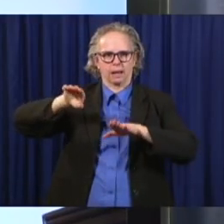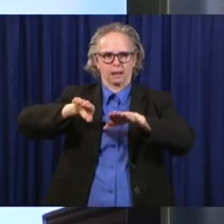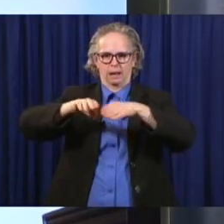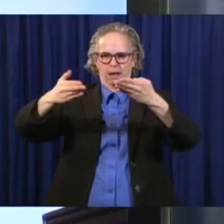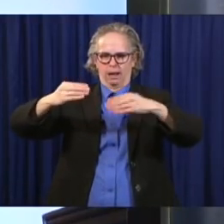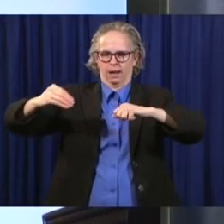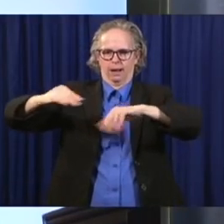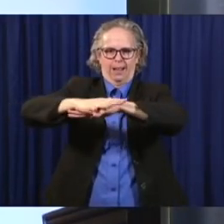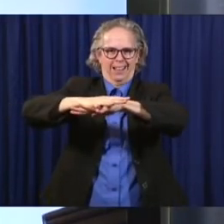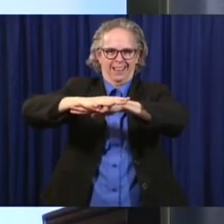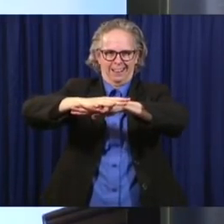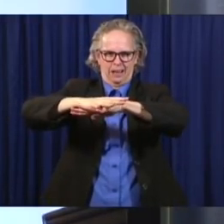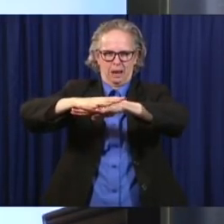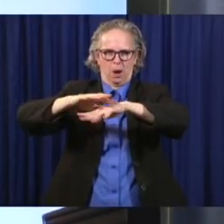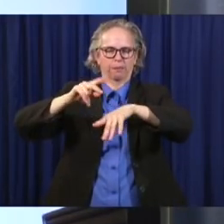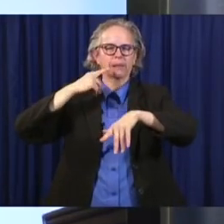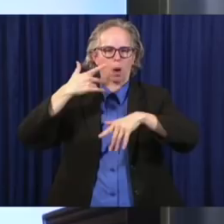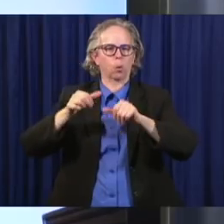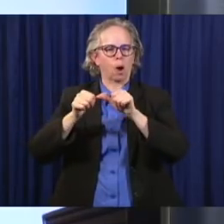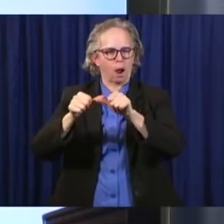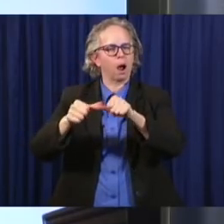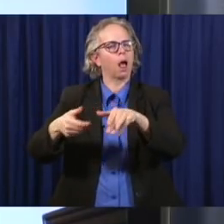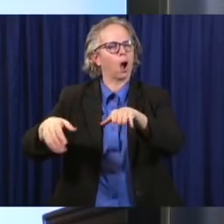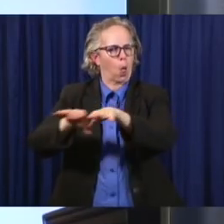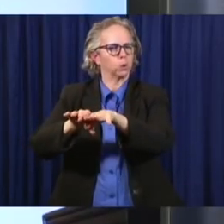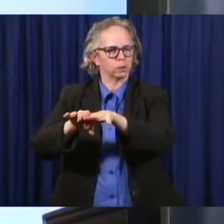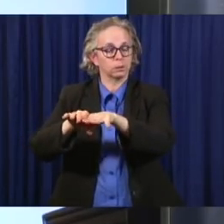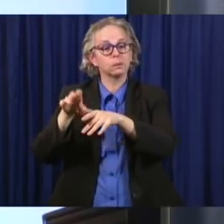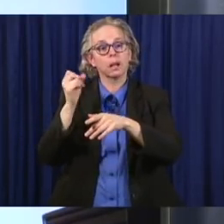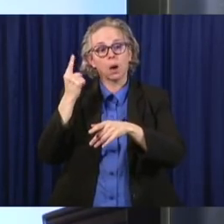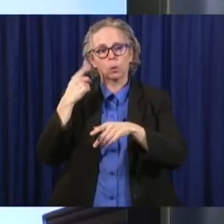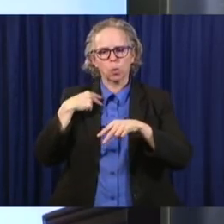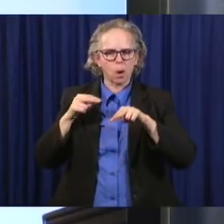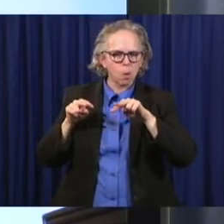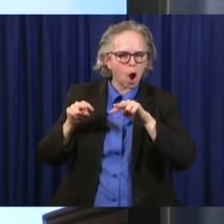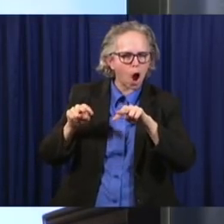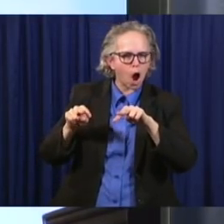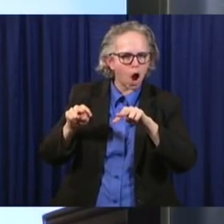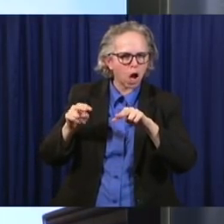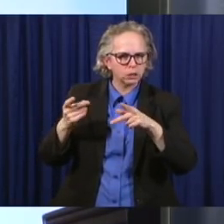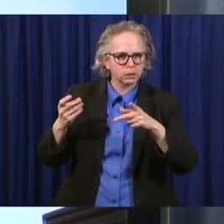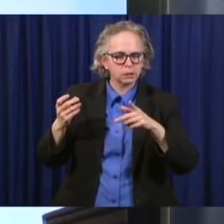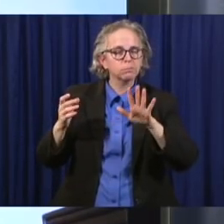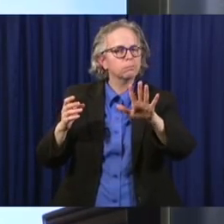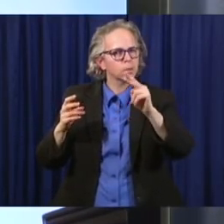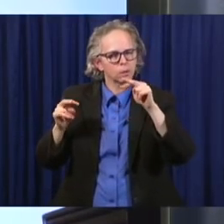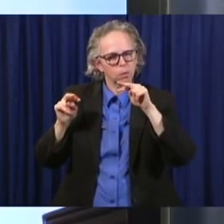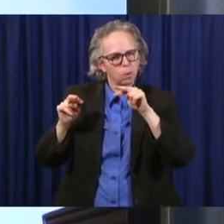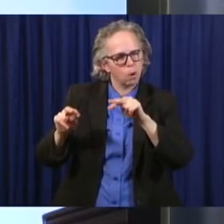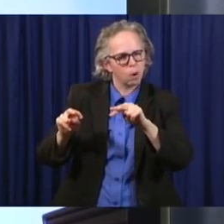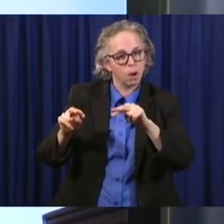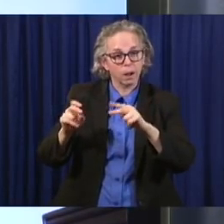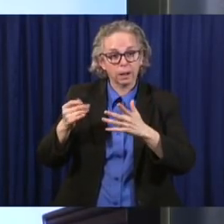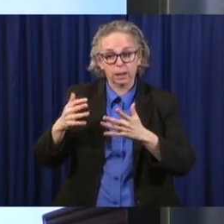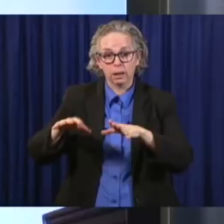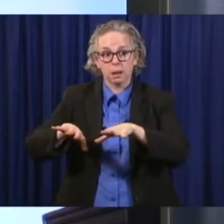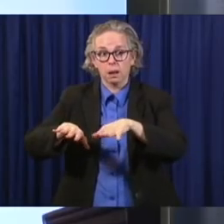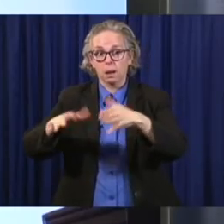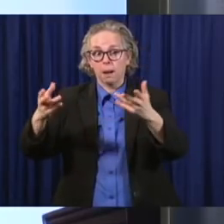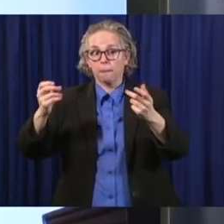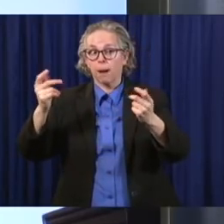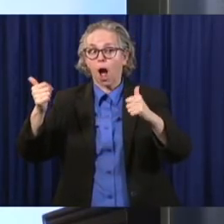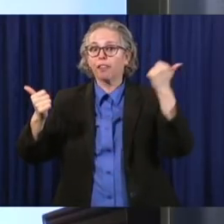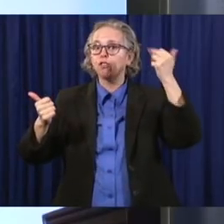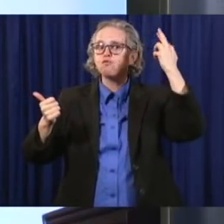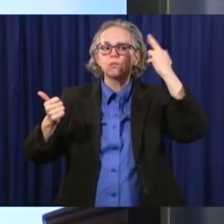first phase, and we'll monitor our compliance as we go through this. But you could certainly repurpose that. So if you have a dance